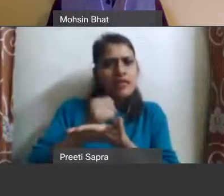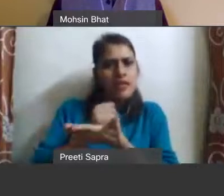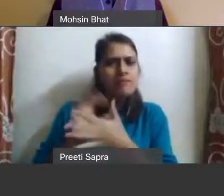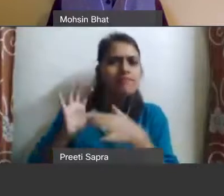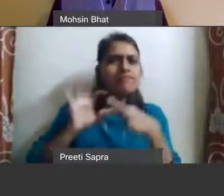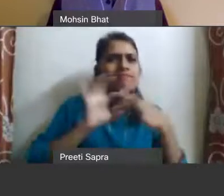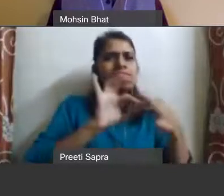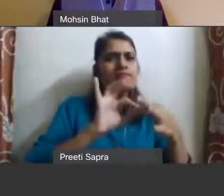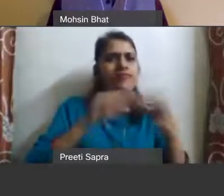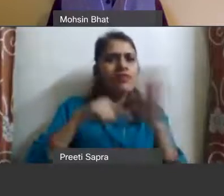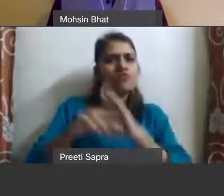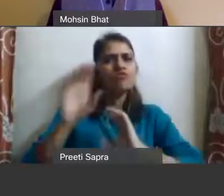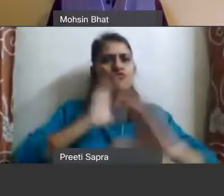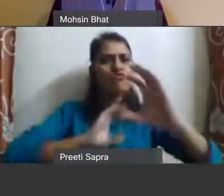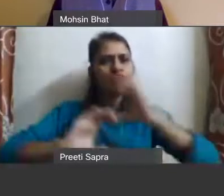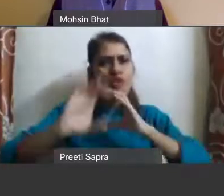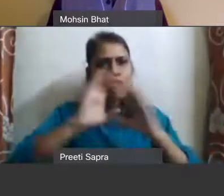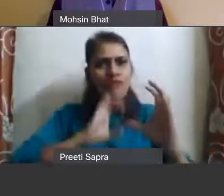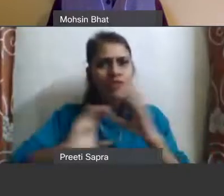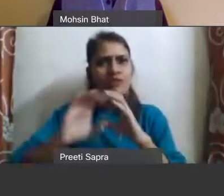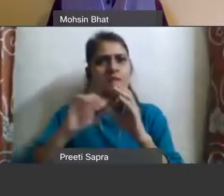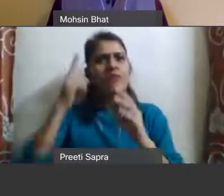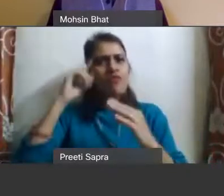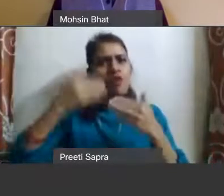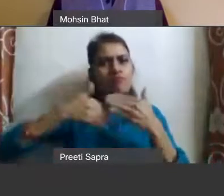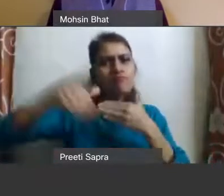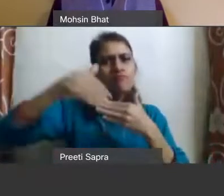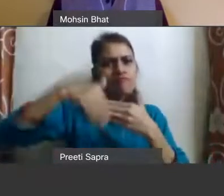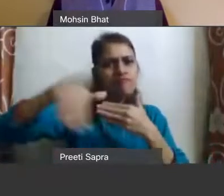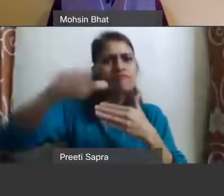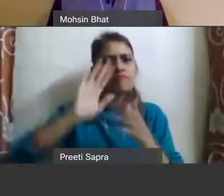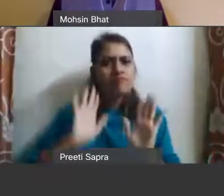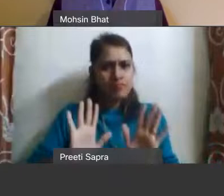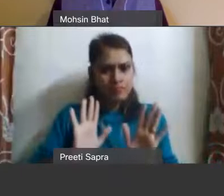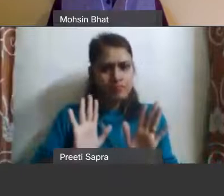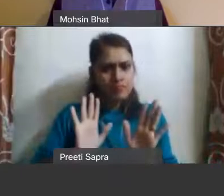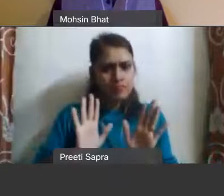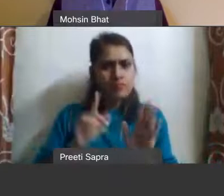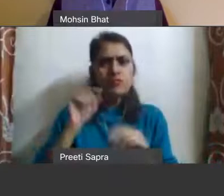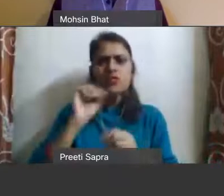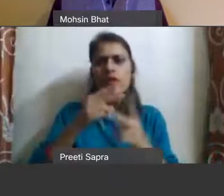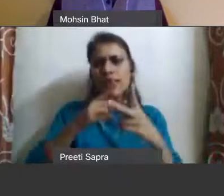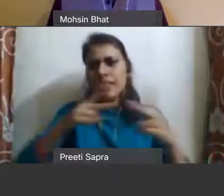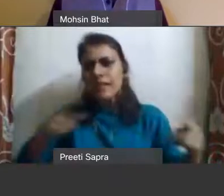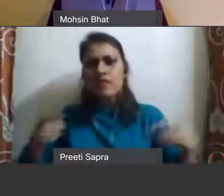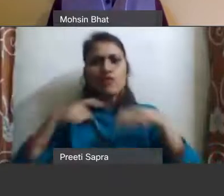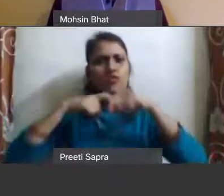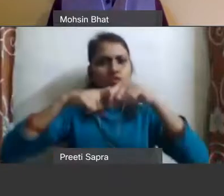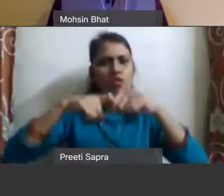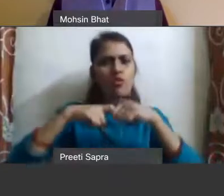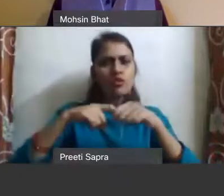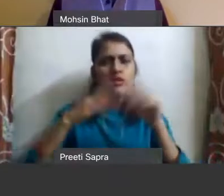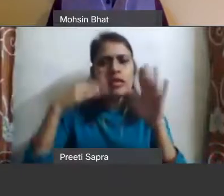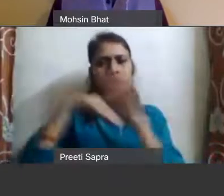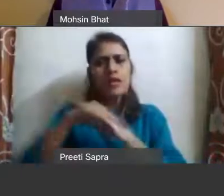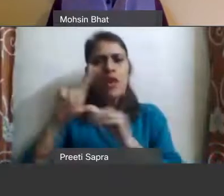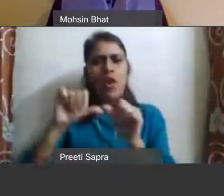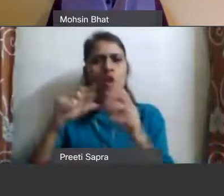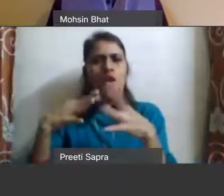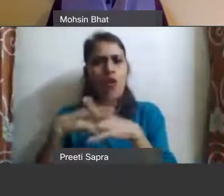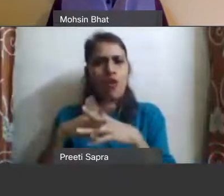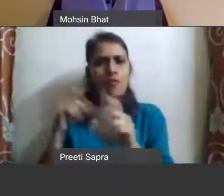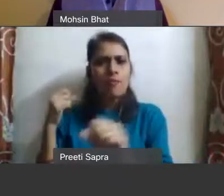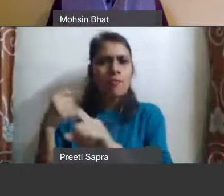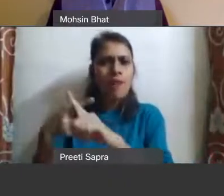engage with this conversation, to try and take this conversation forward. There are a variety of questions that are raised by the law, but we are concerned with